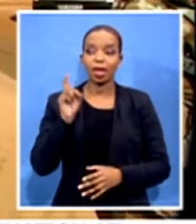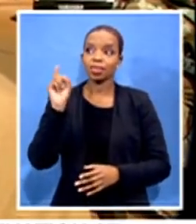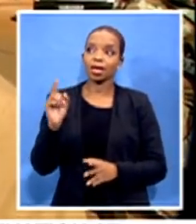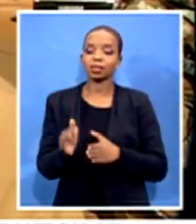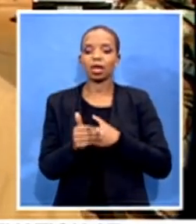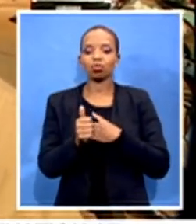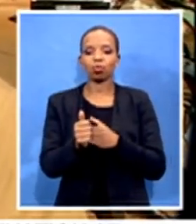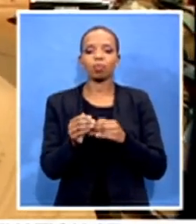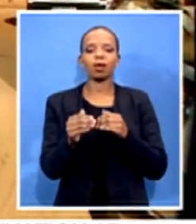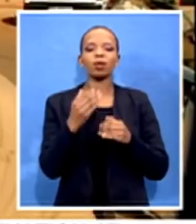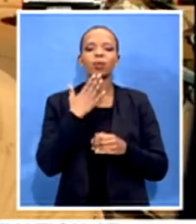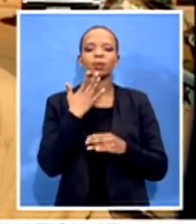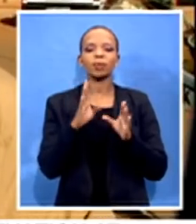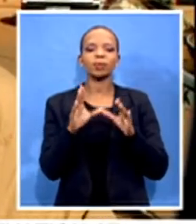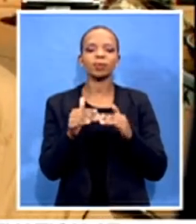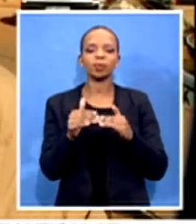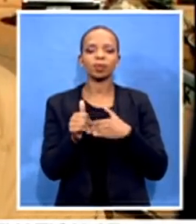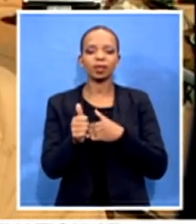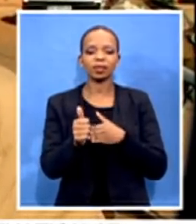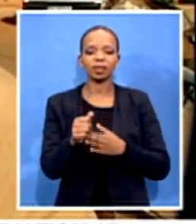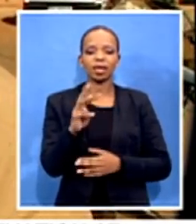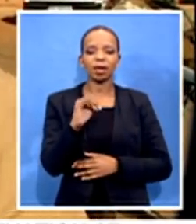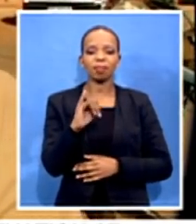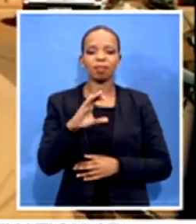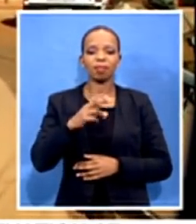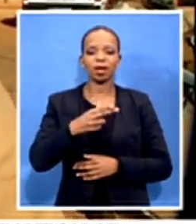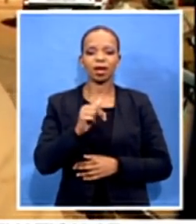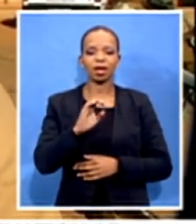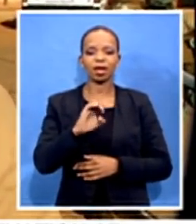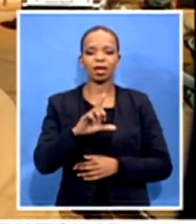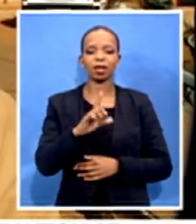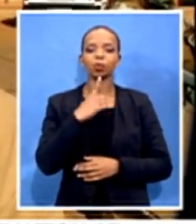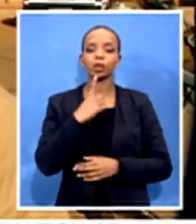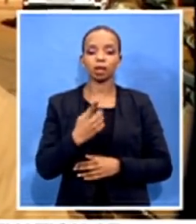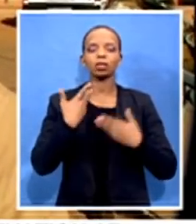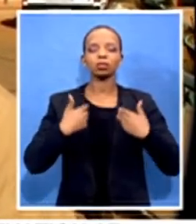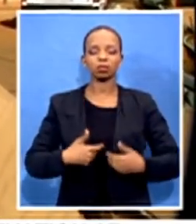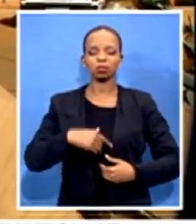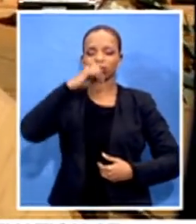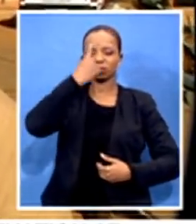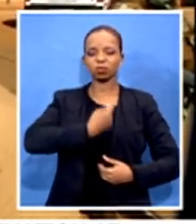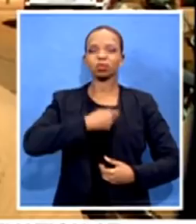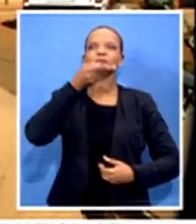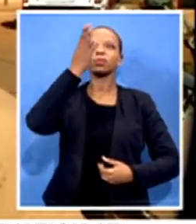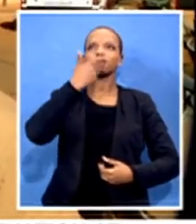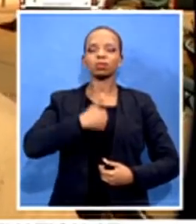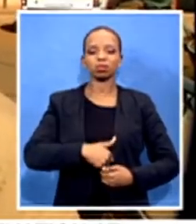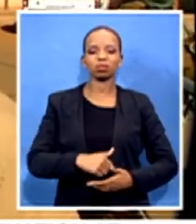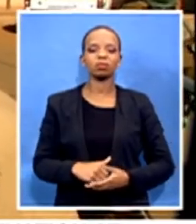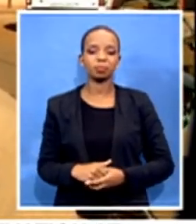Michael Sandlana, who claims also to be a son of the comforter, who was never known to be the son